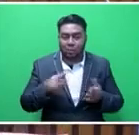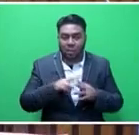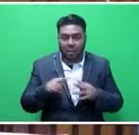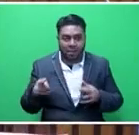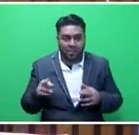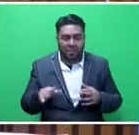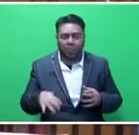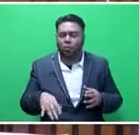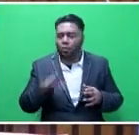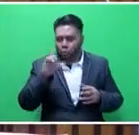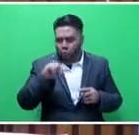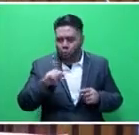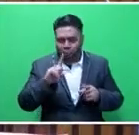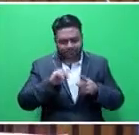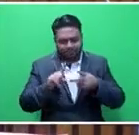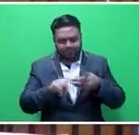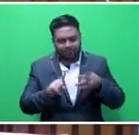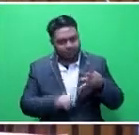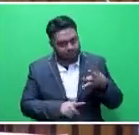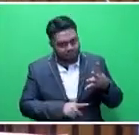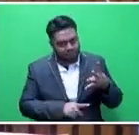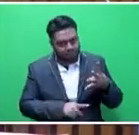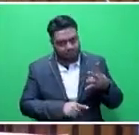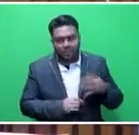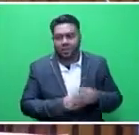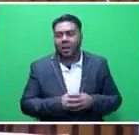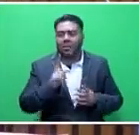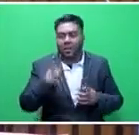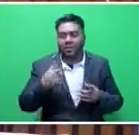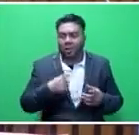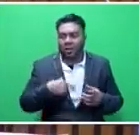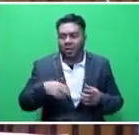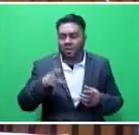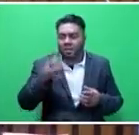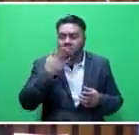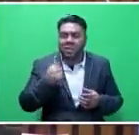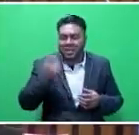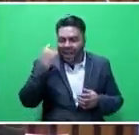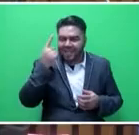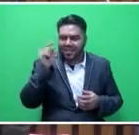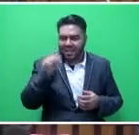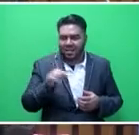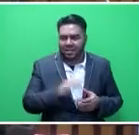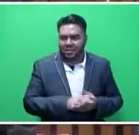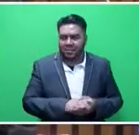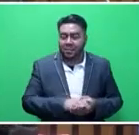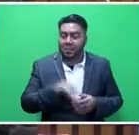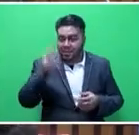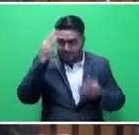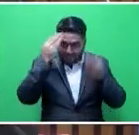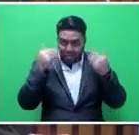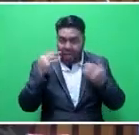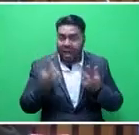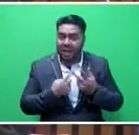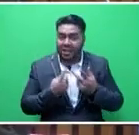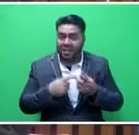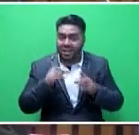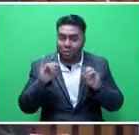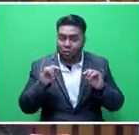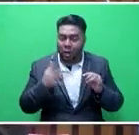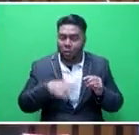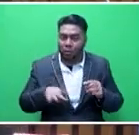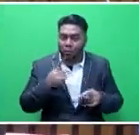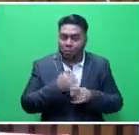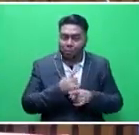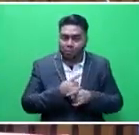X, Y, Z. That's fundamentally the reason. Please try and understand that. Mr. Speaker, sir, the other issue that I would like to